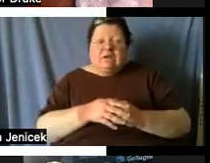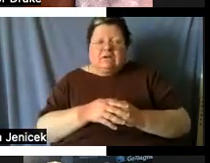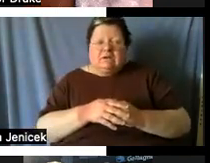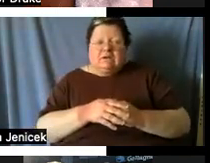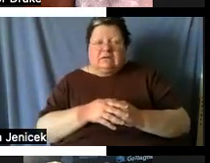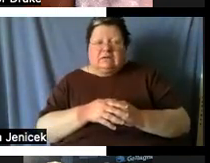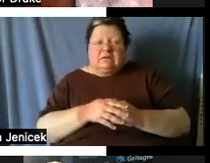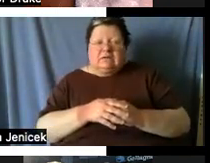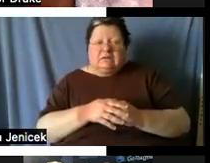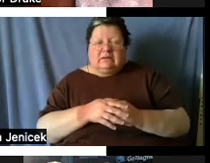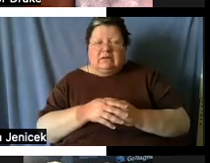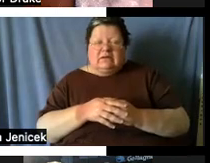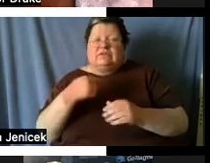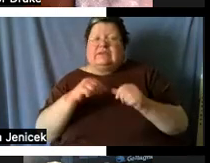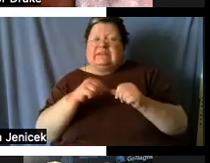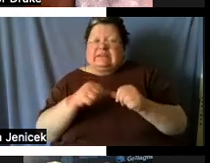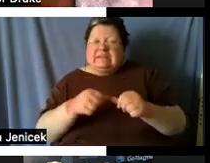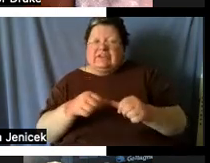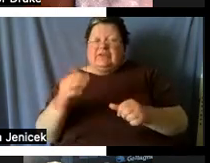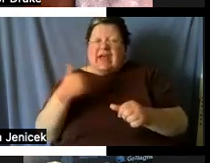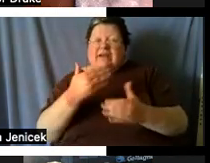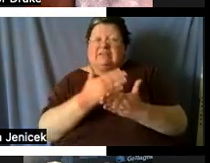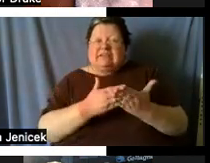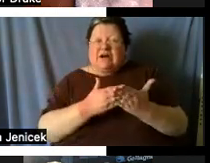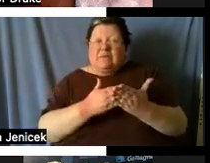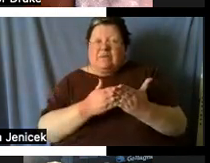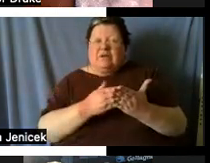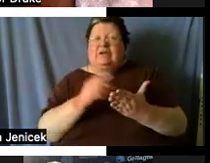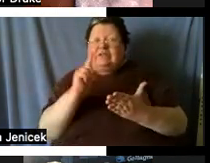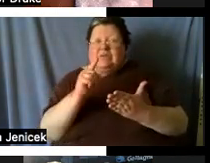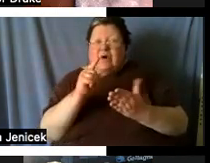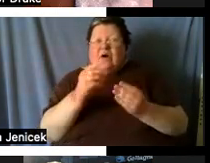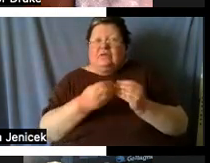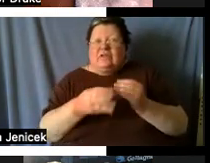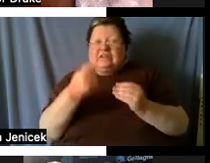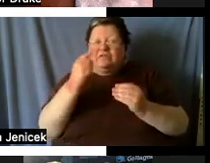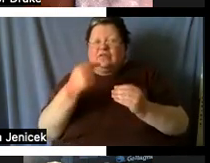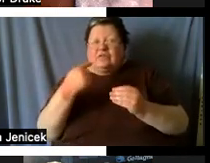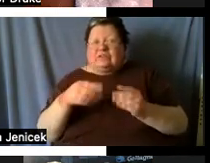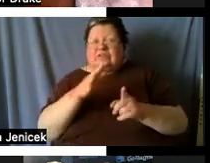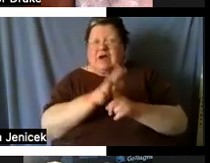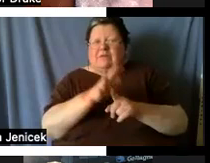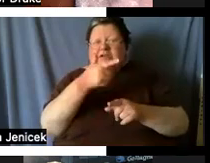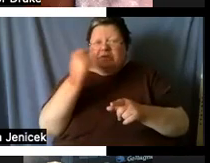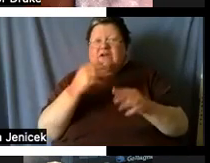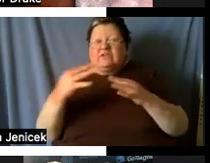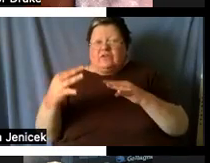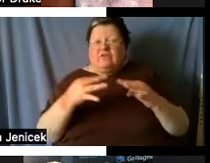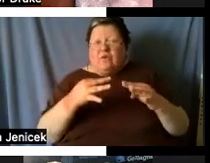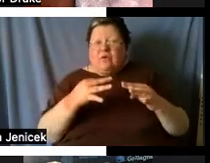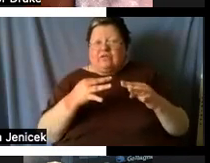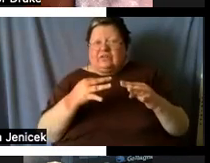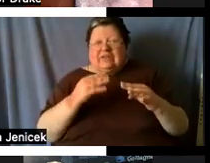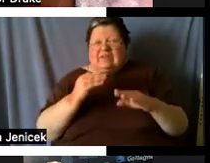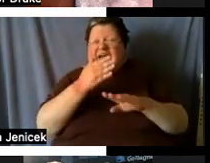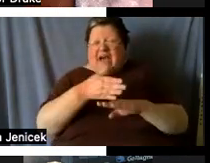So we continue to have some small losses, at least for the Russian population, because of wars, even past the